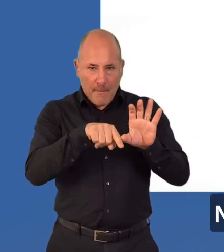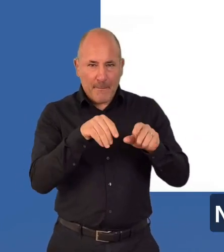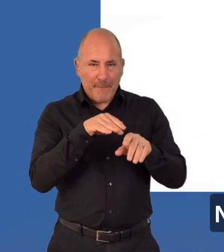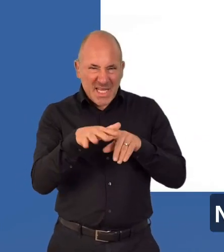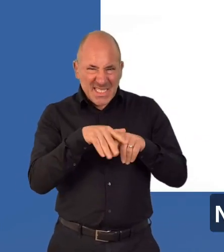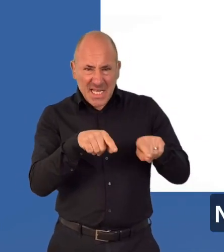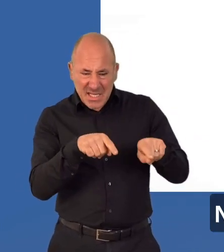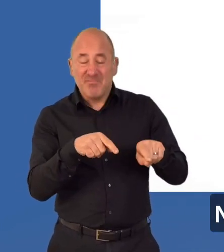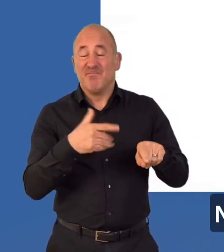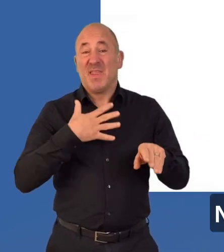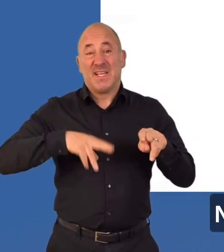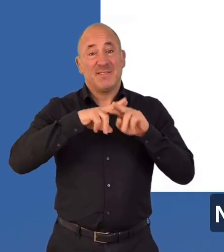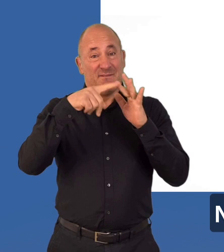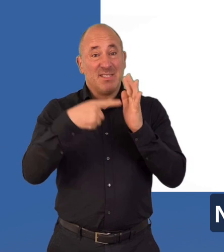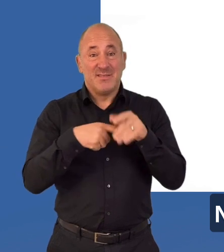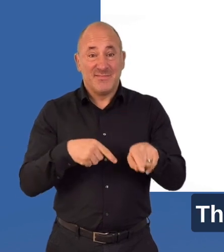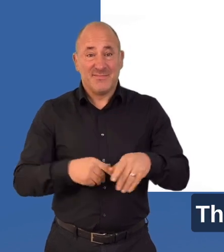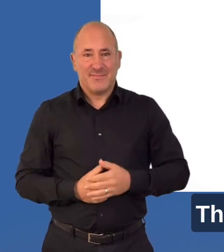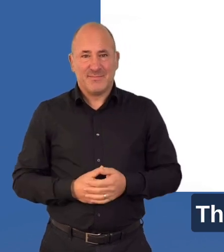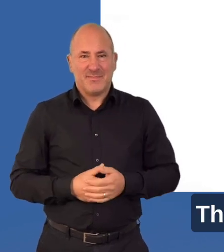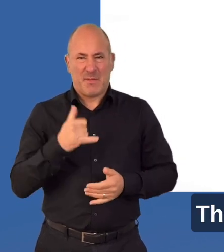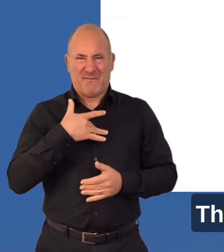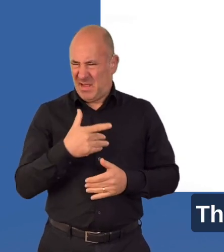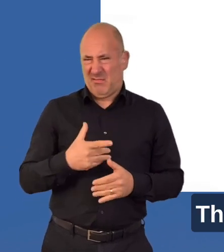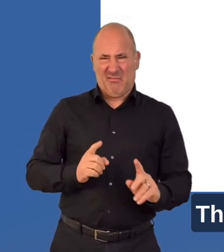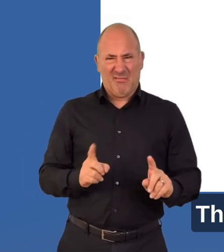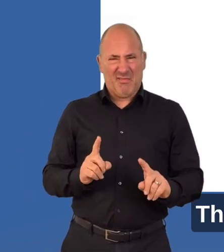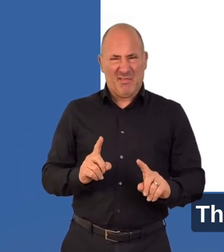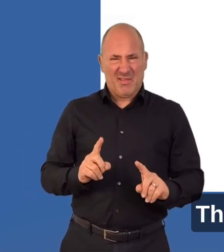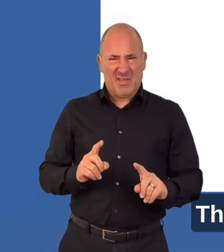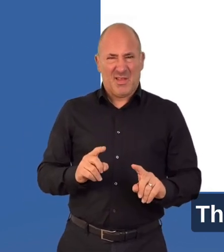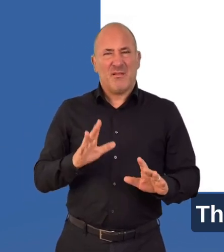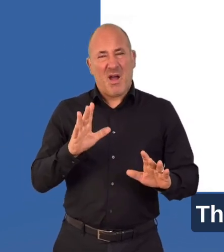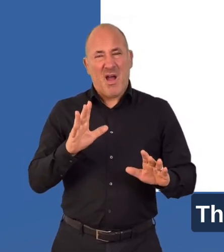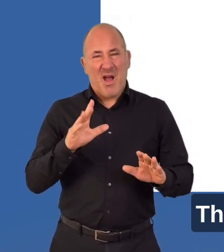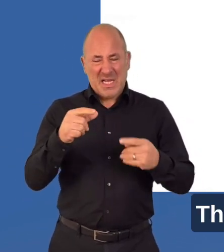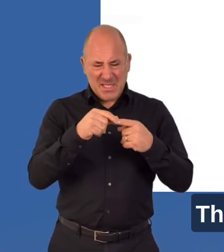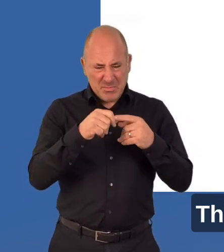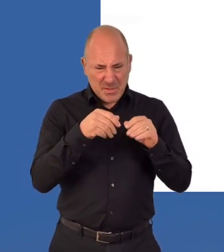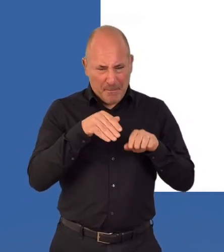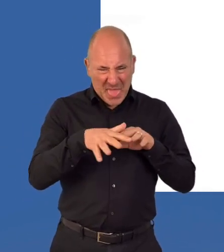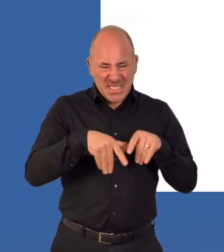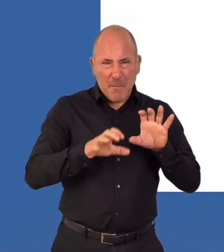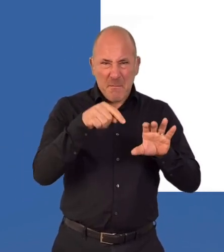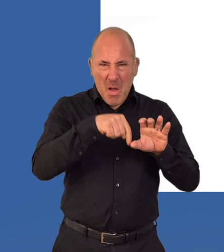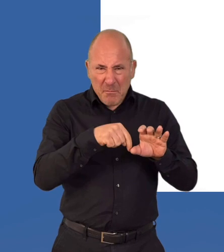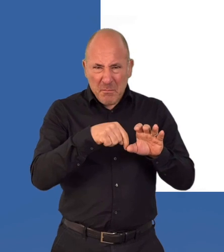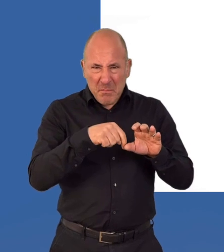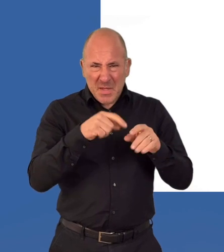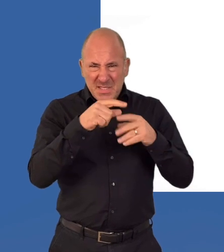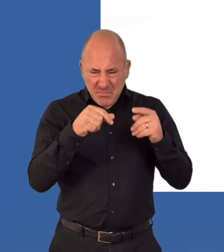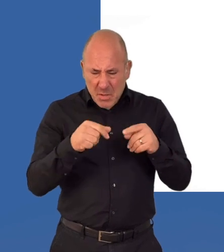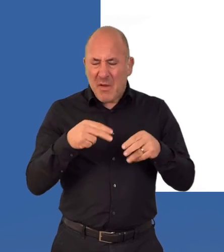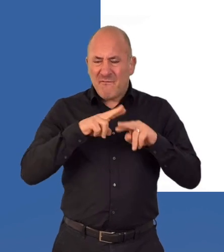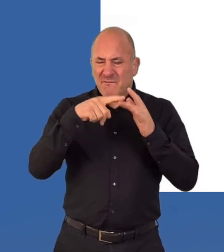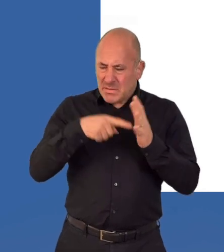rectal bleeding now requires a FIT. This may feel counterintuitive, but over half of those with this symptom will have a